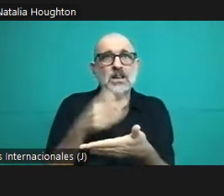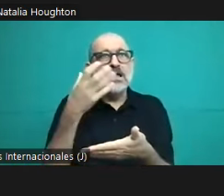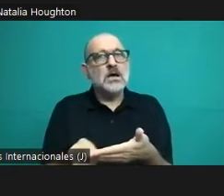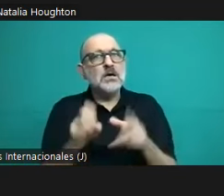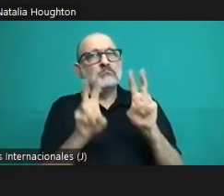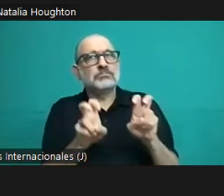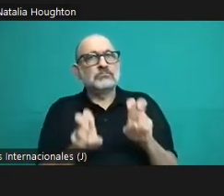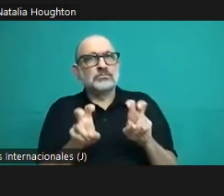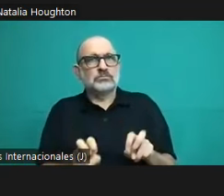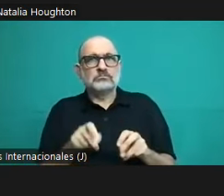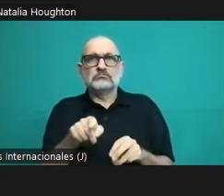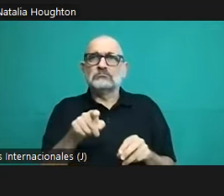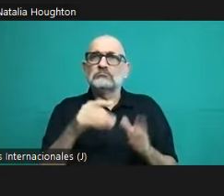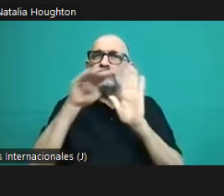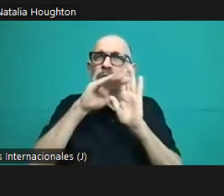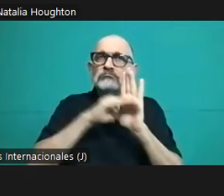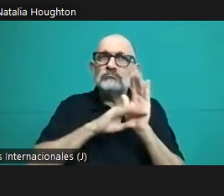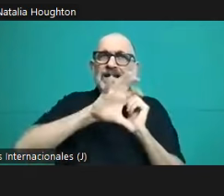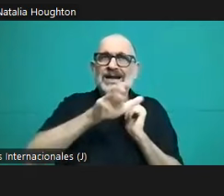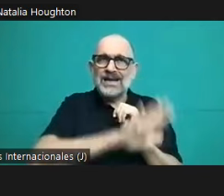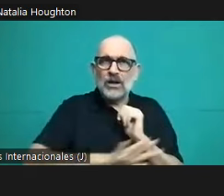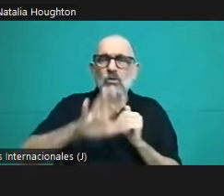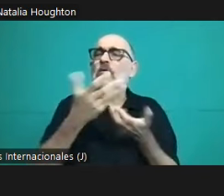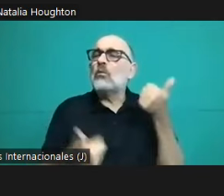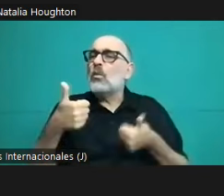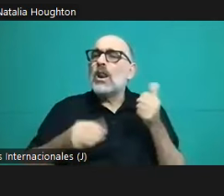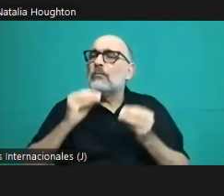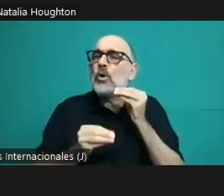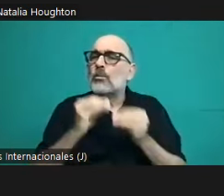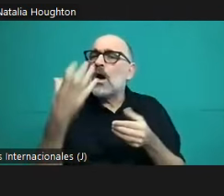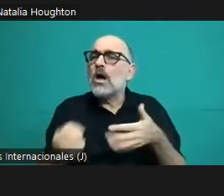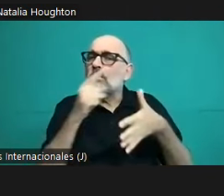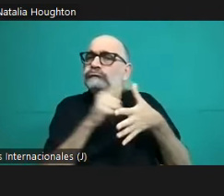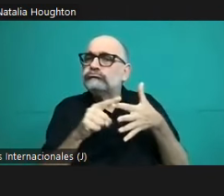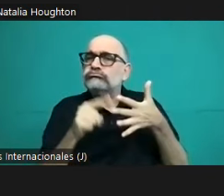the main problems. And I would say not only